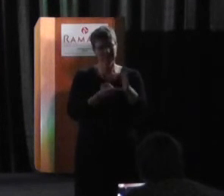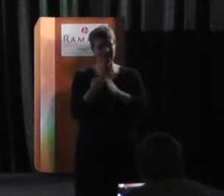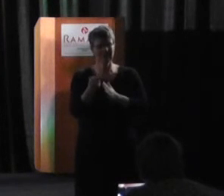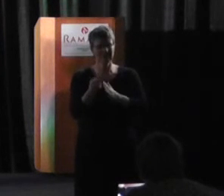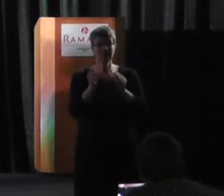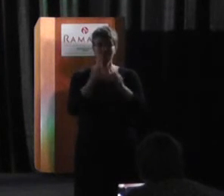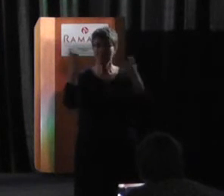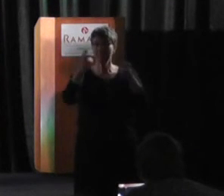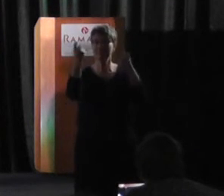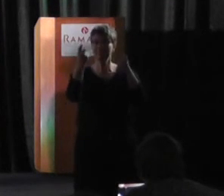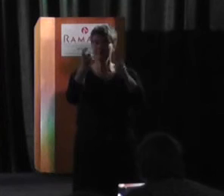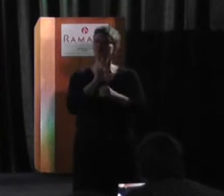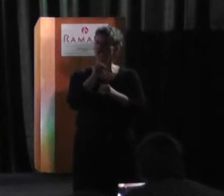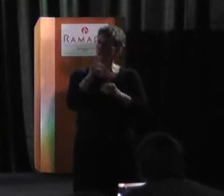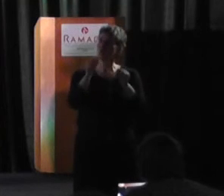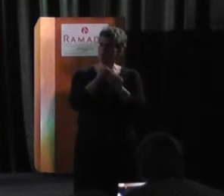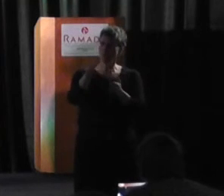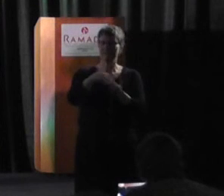definitely more dancing.